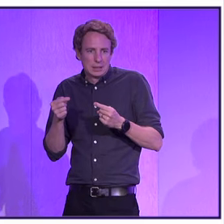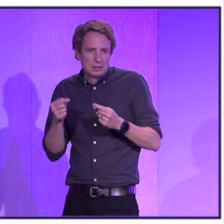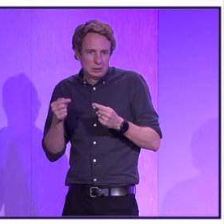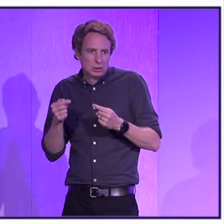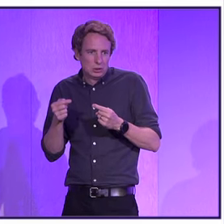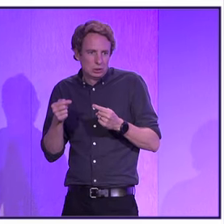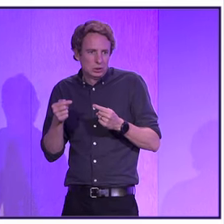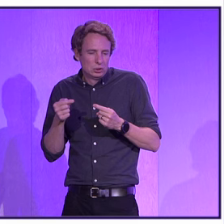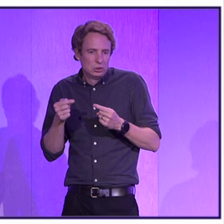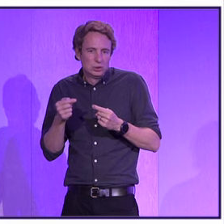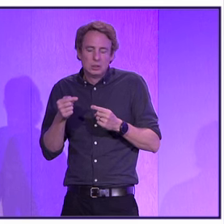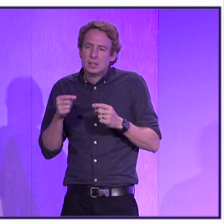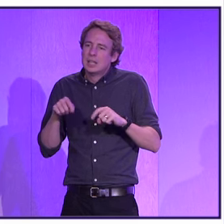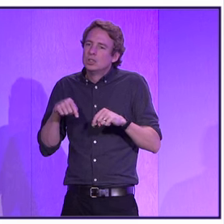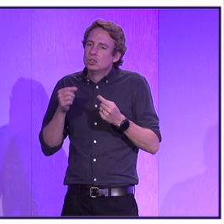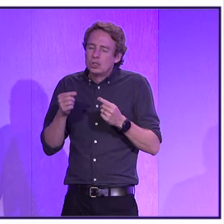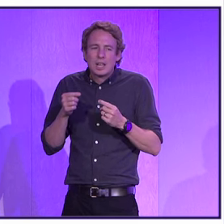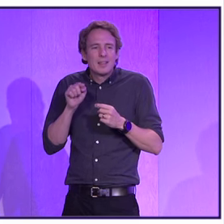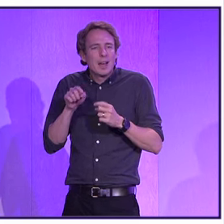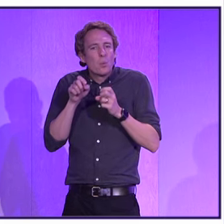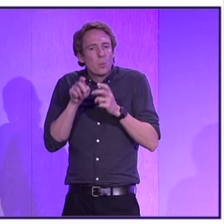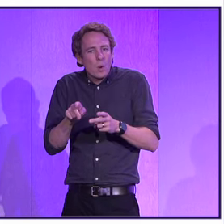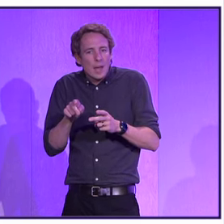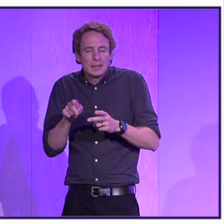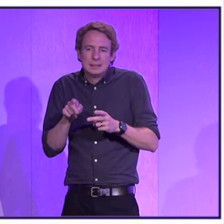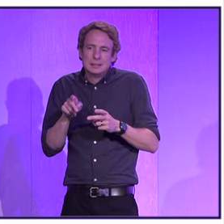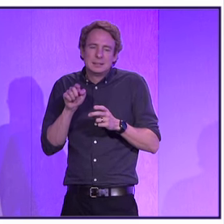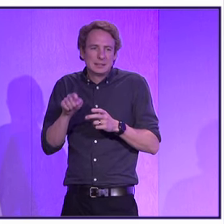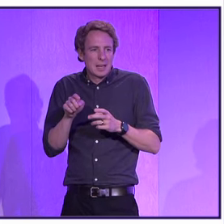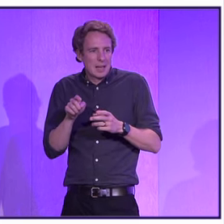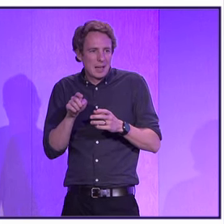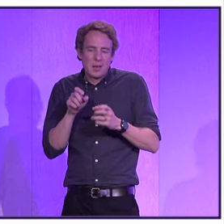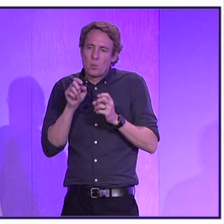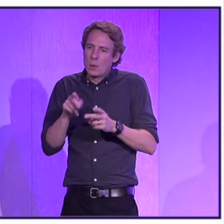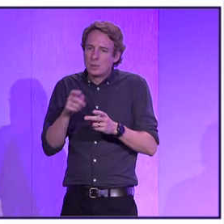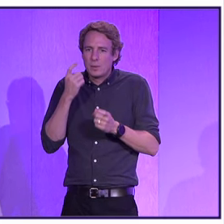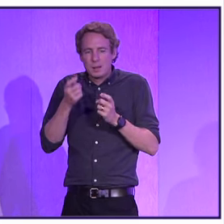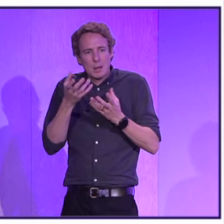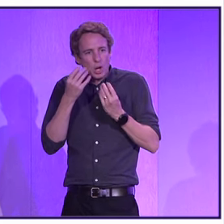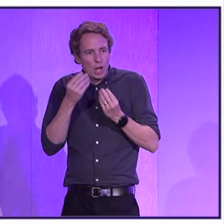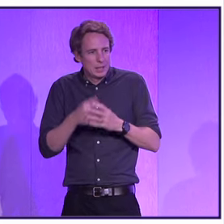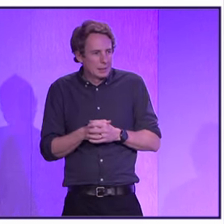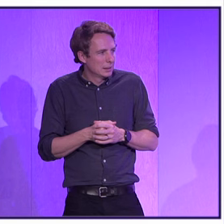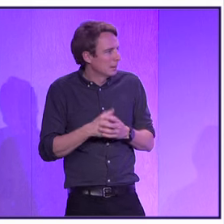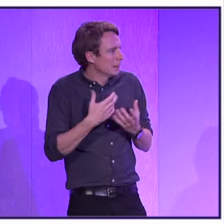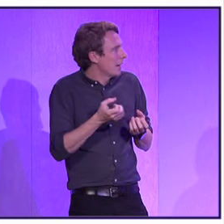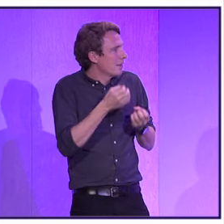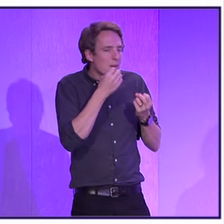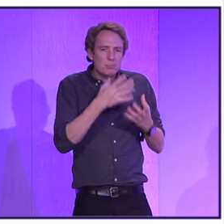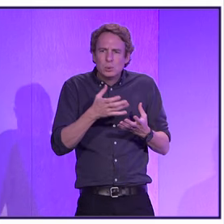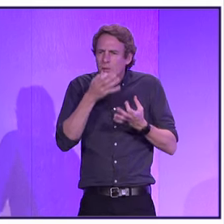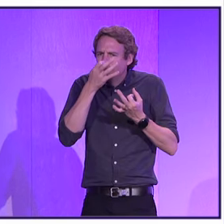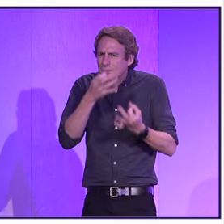So to begin to challenge that sort of way of approaching learning, I'm gonna start with a visually appealing and shareable